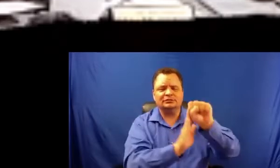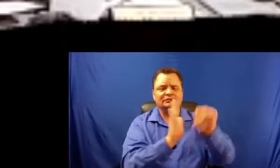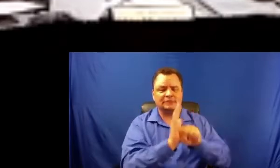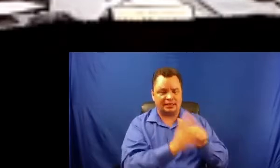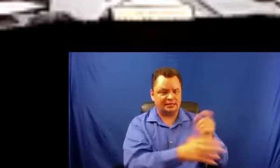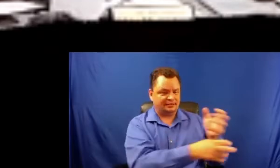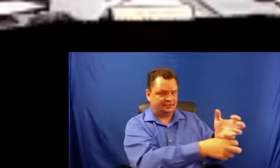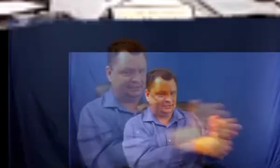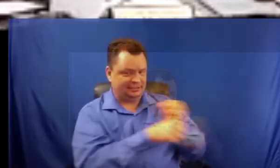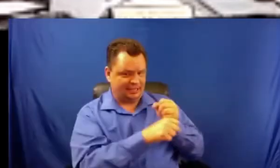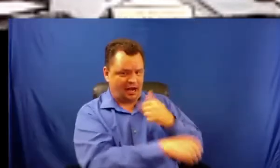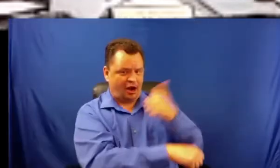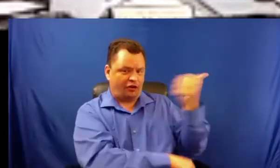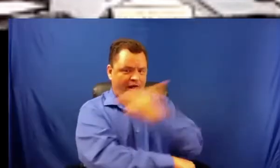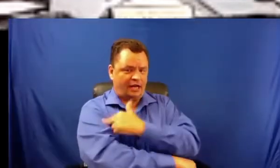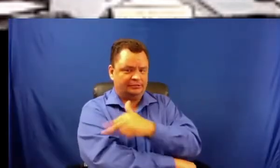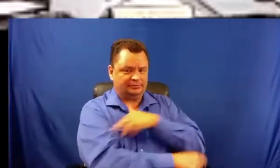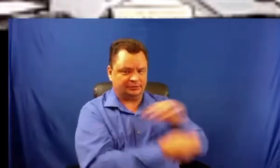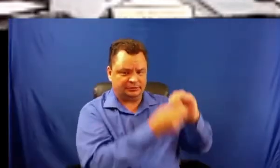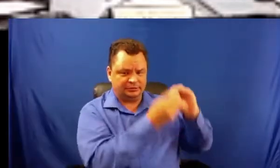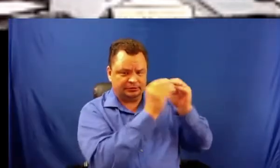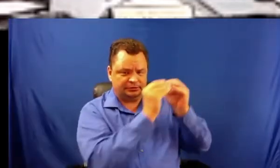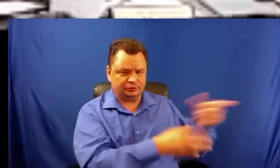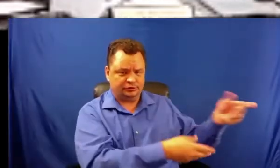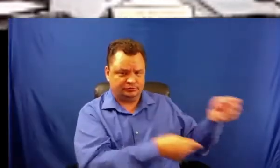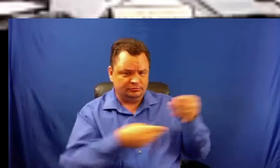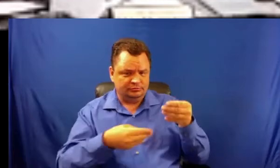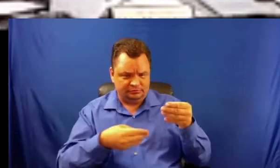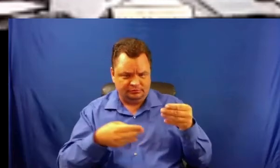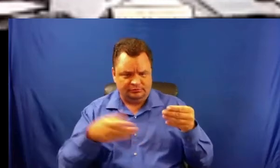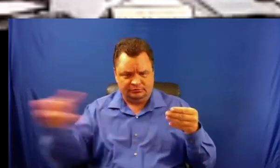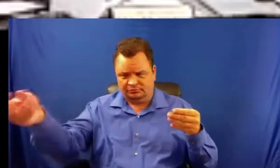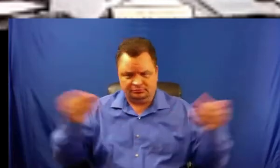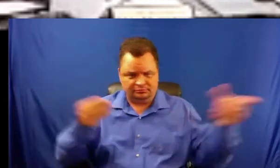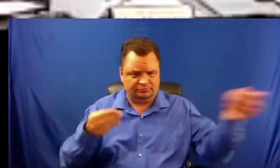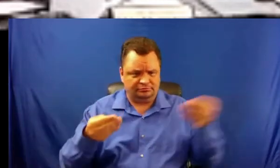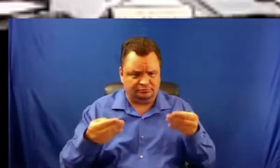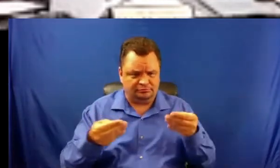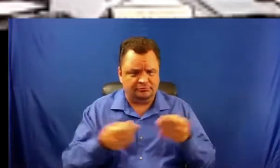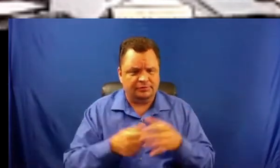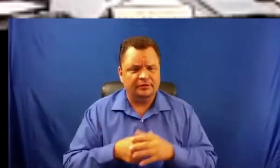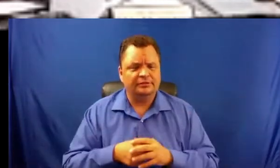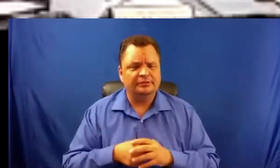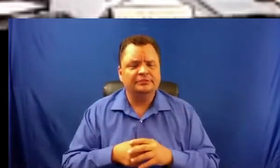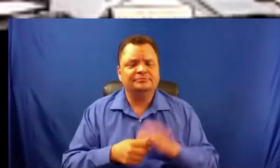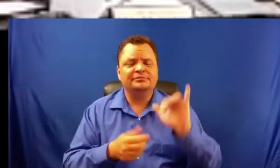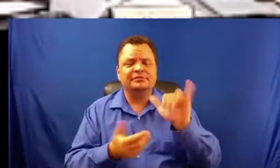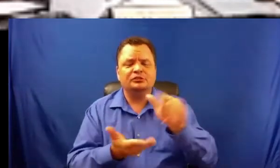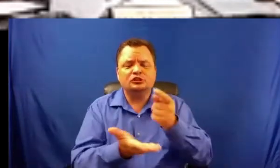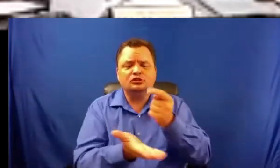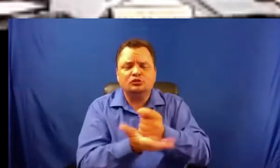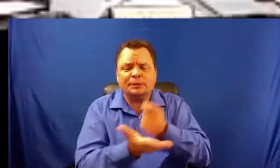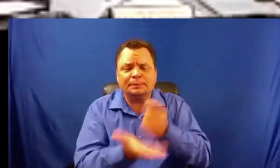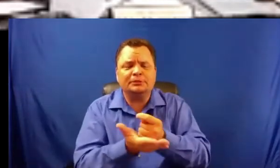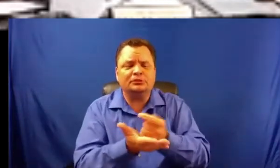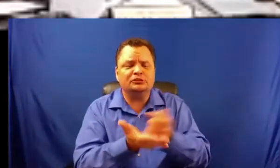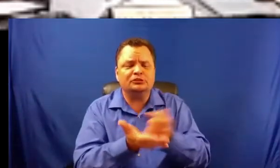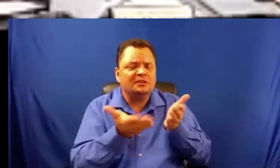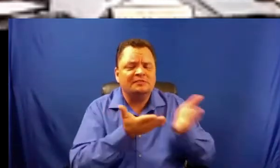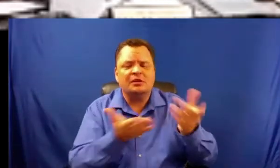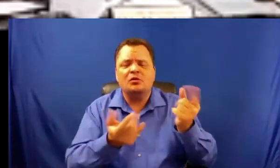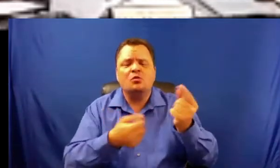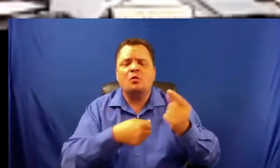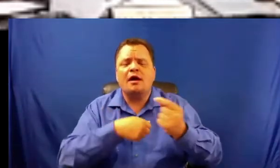for scope of practice and also utilization of those types of services. So we may need